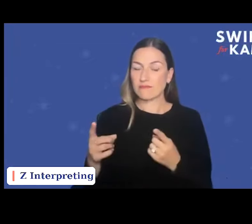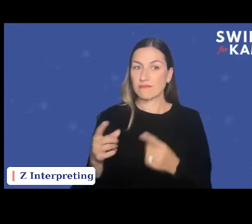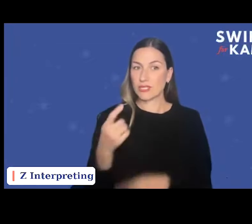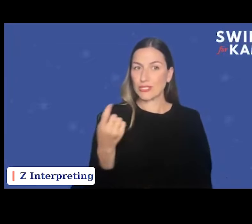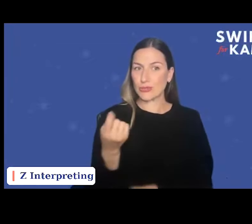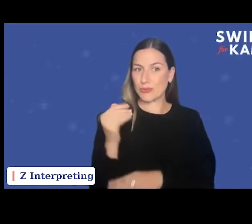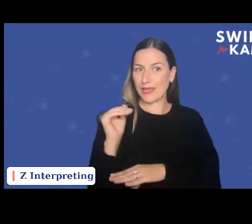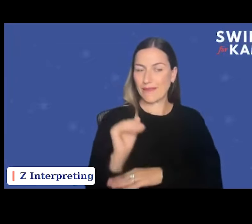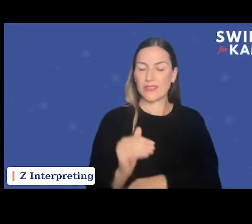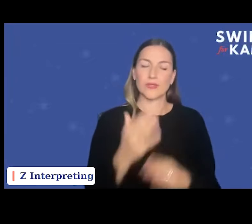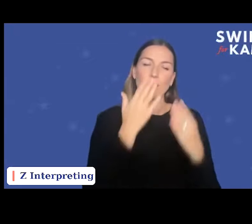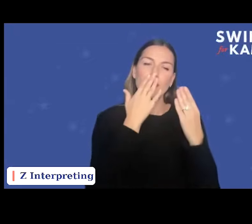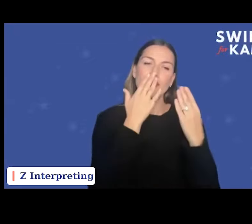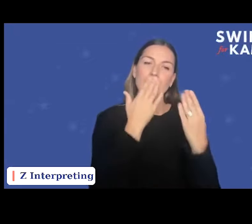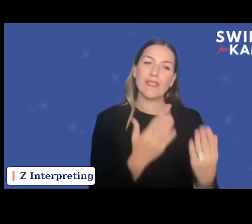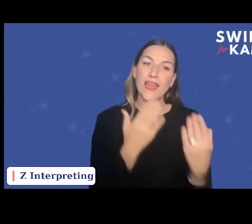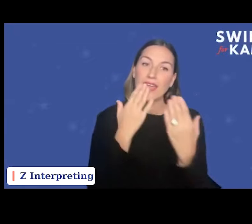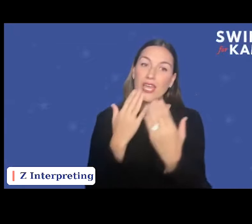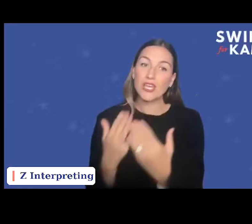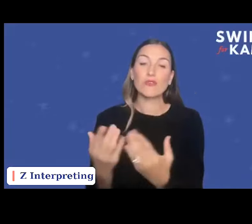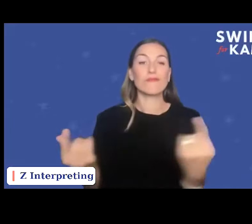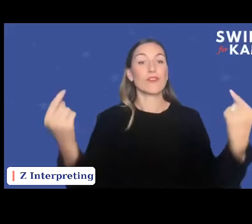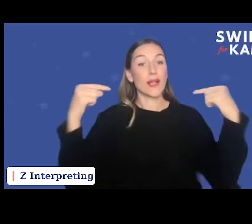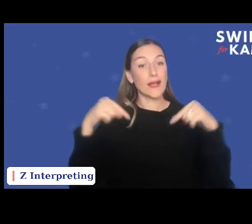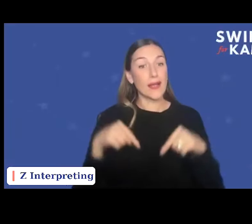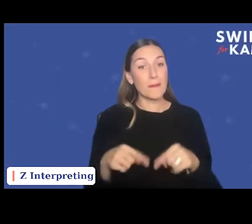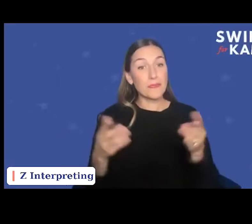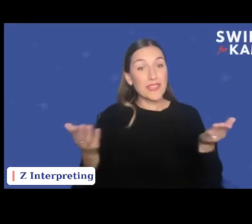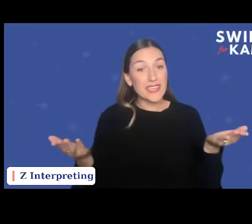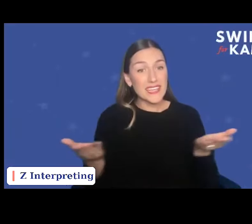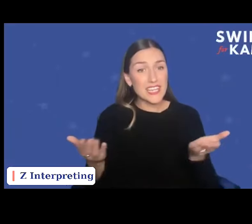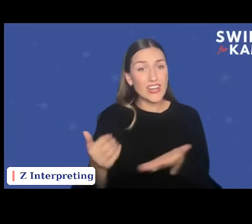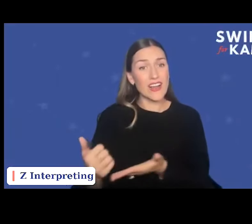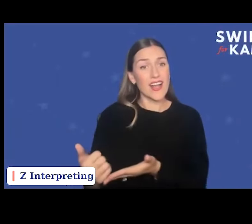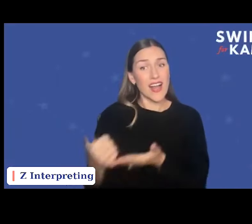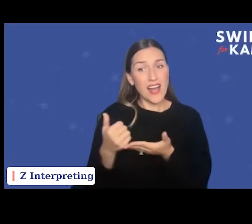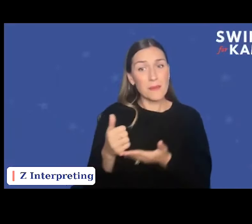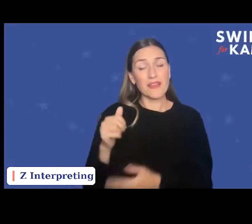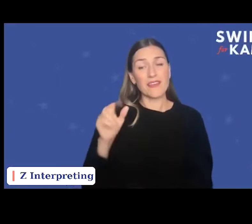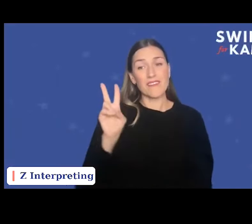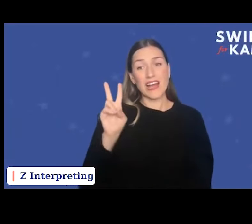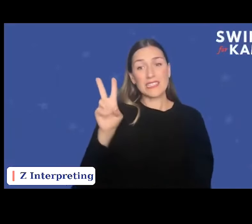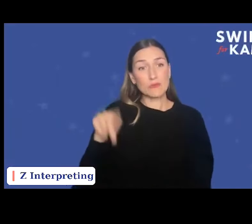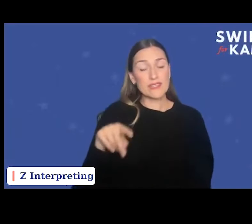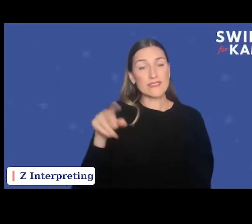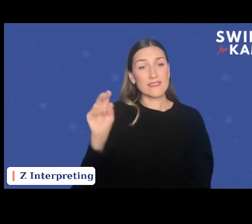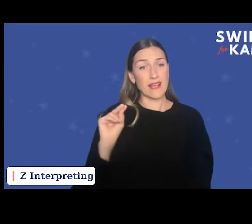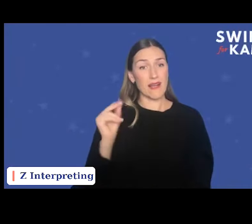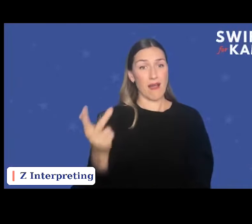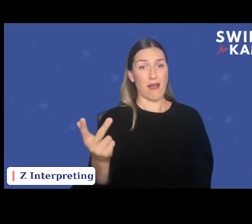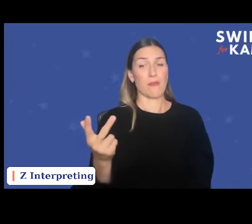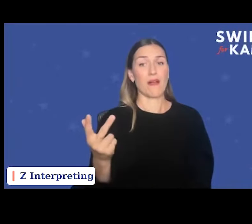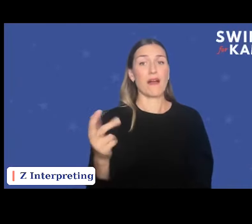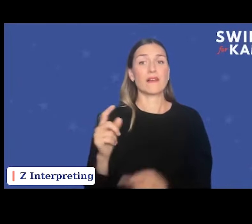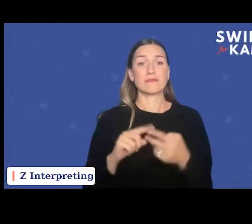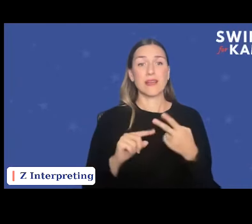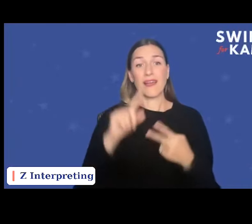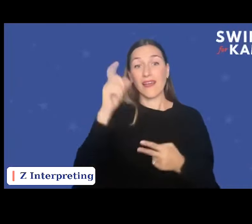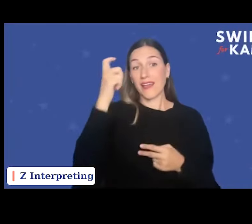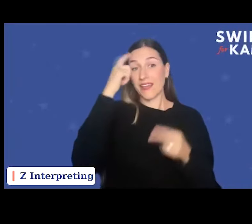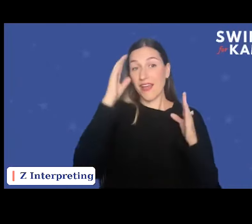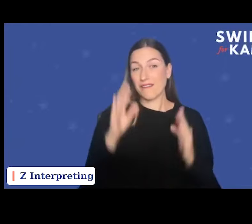So thank you all for spending it with us, helping get Vice President Kamala Harris and Governor Tim